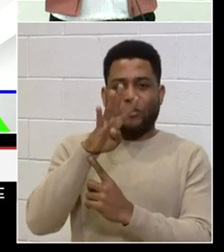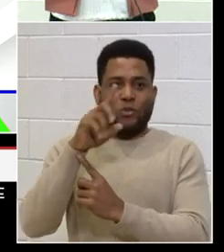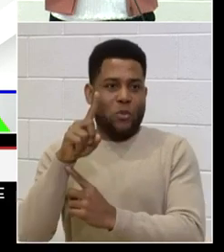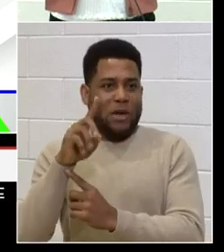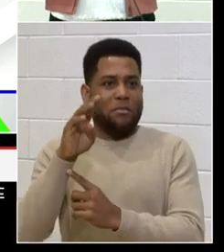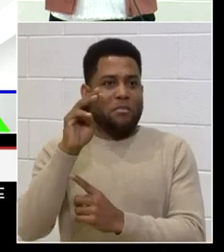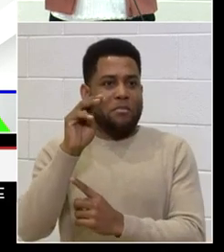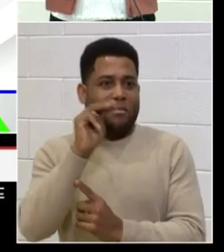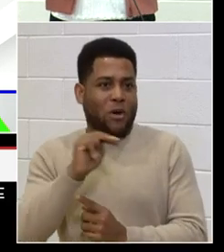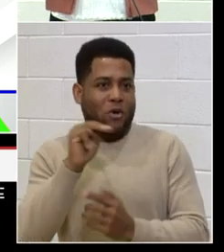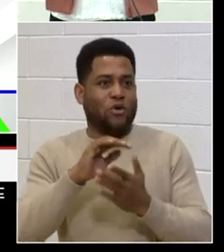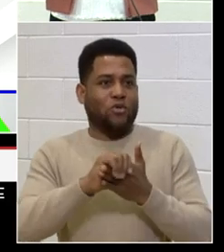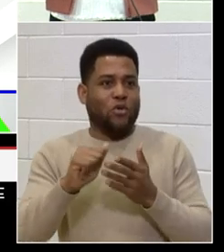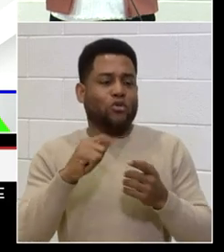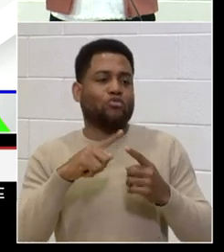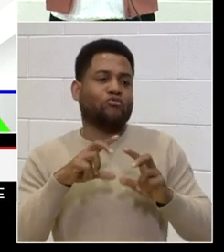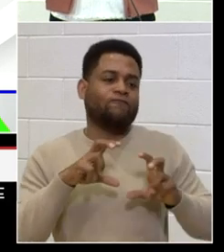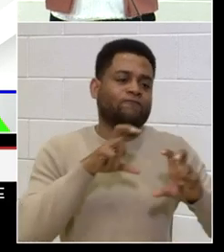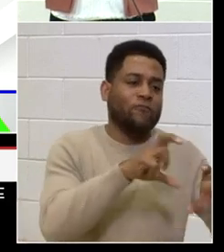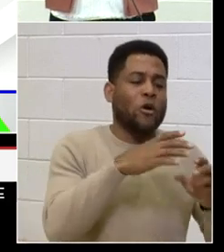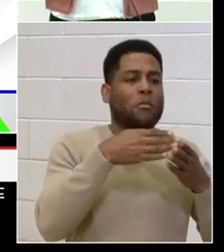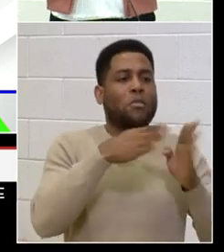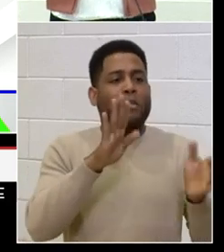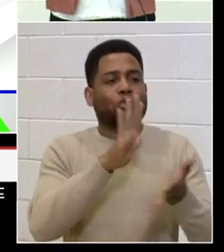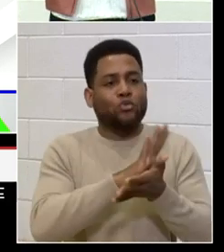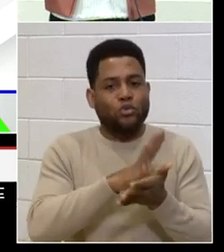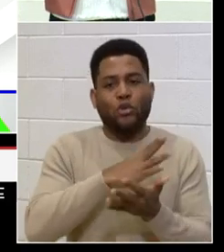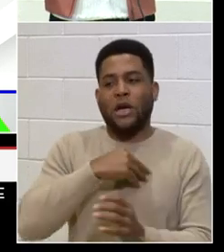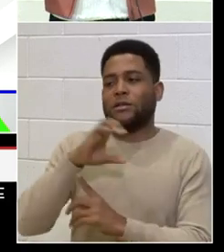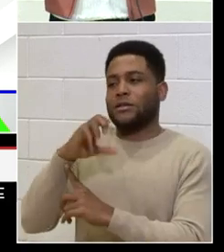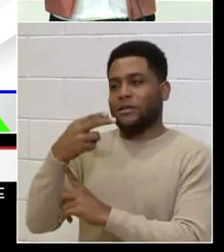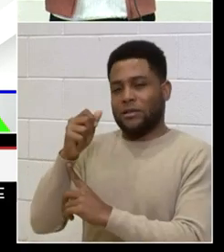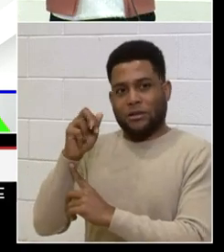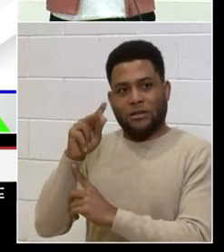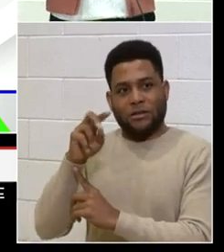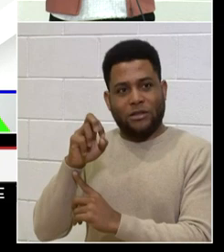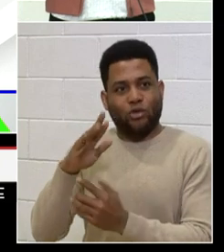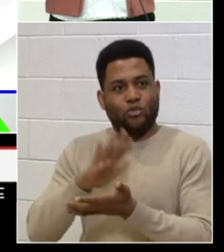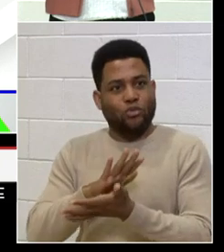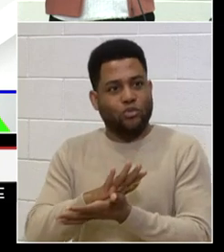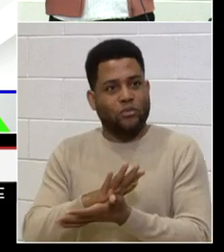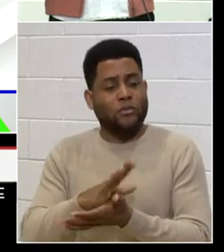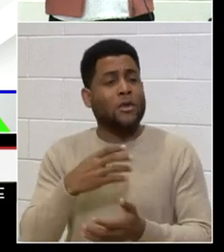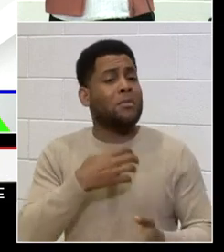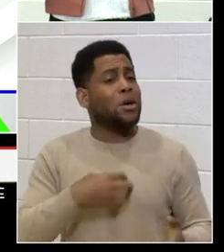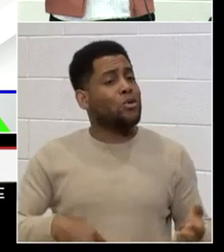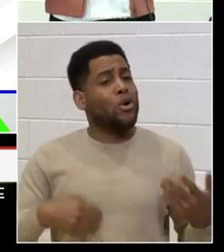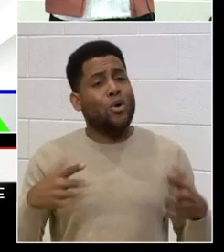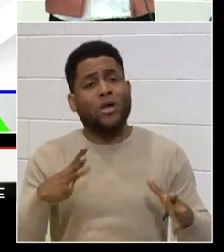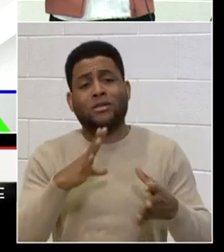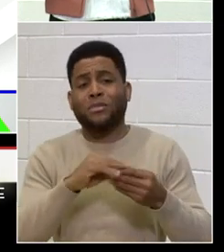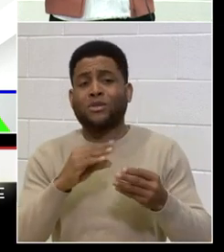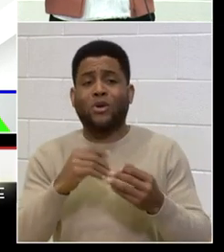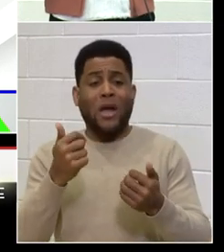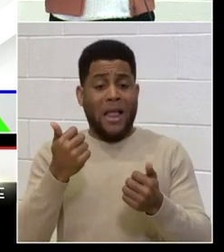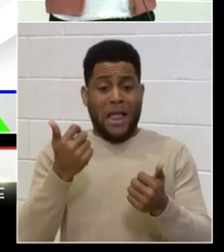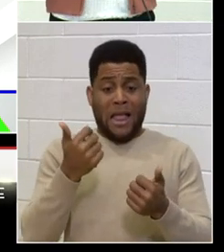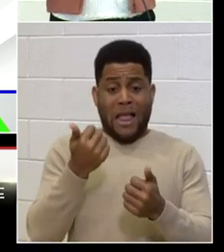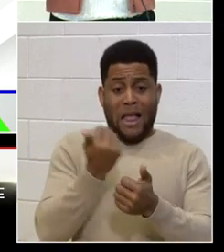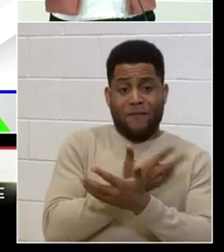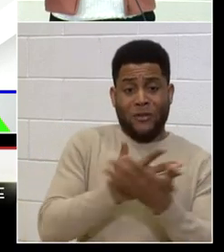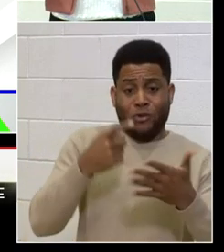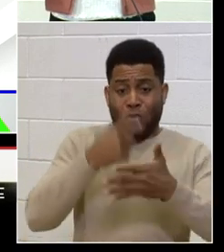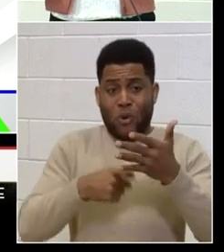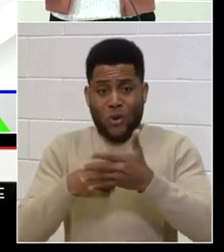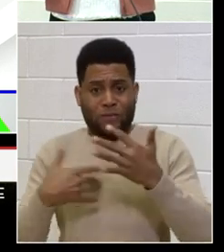schools. Lastly, as the mayor mentioned, everything costs more, just like for you all. Our electricity bills are higher, our